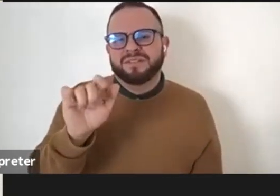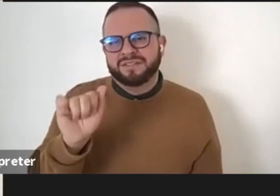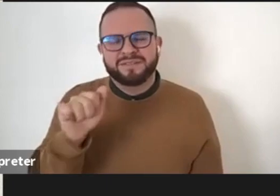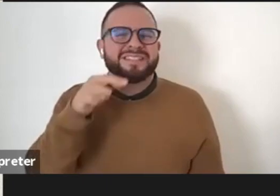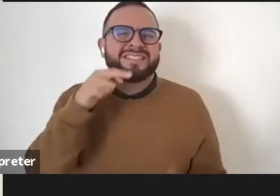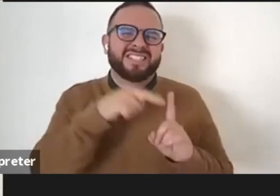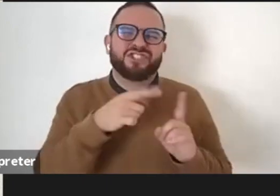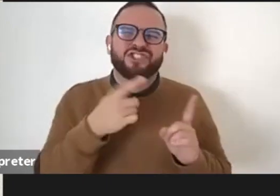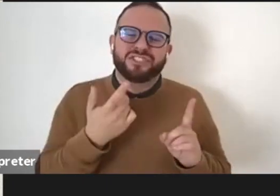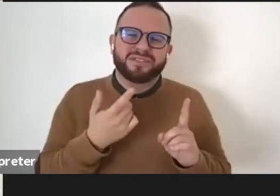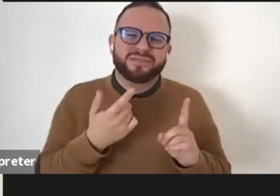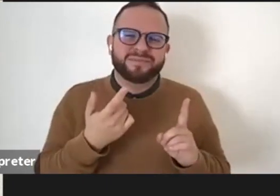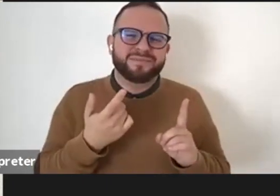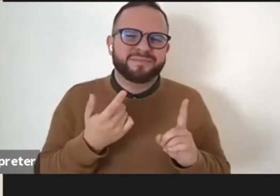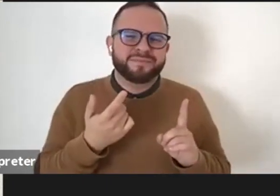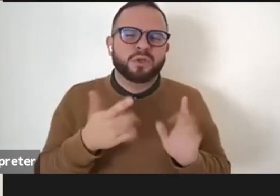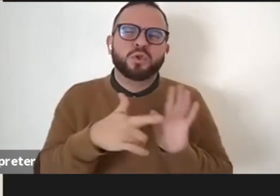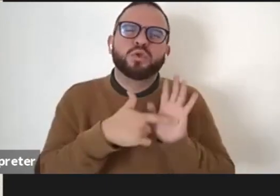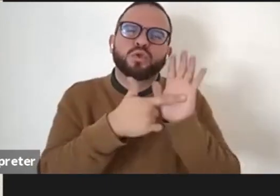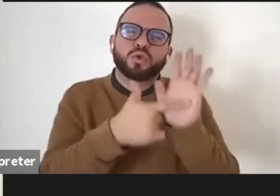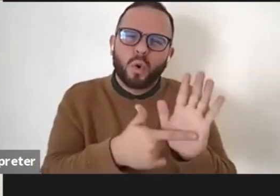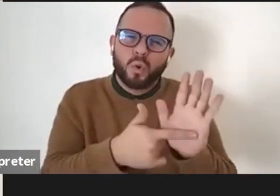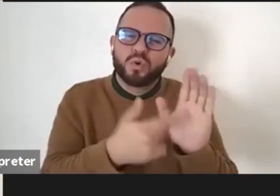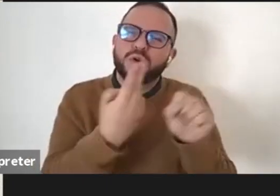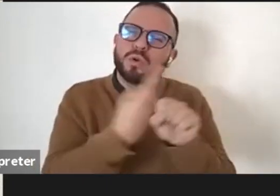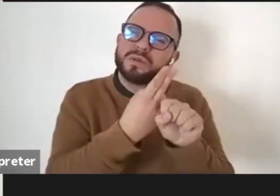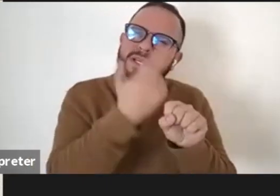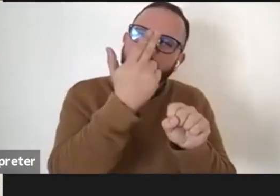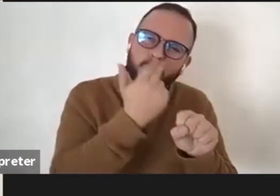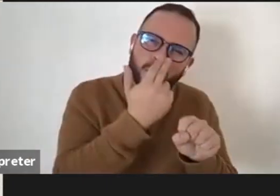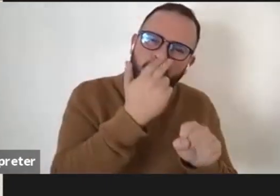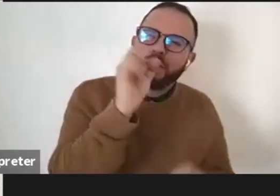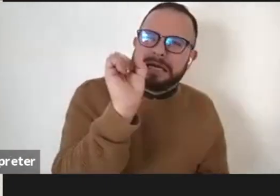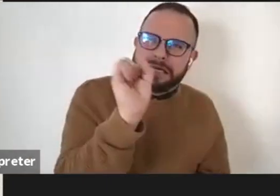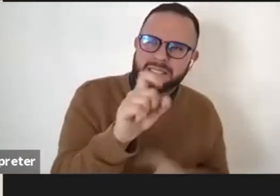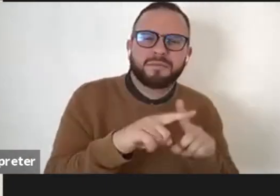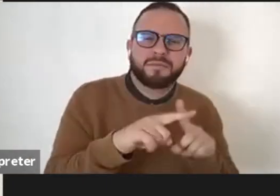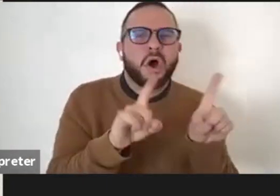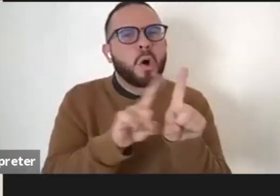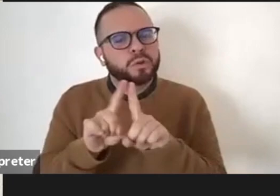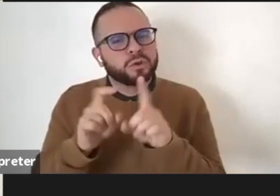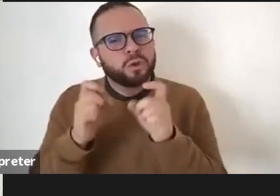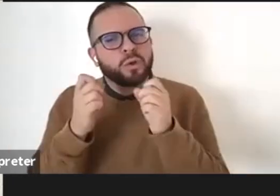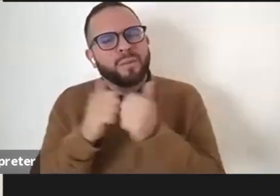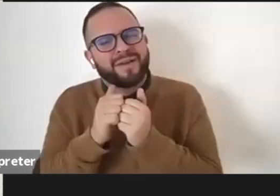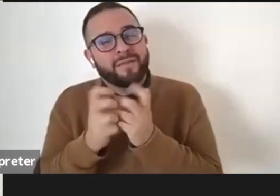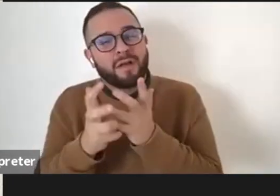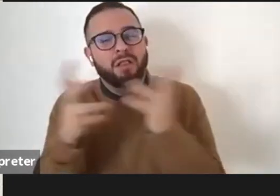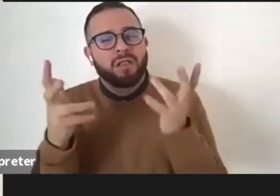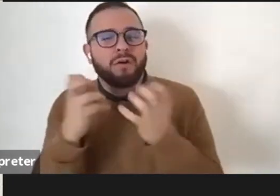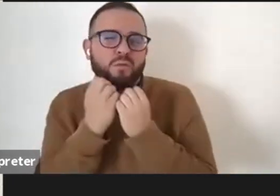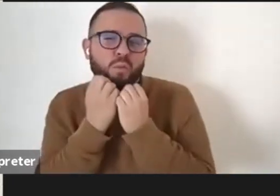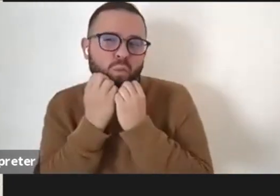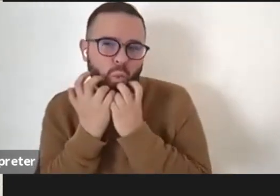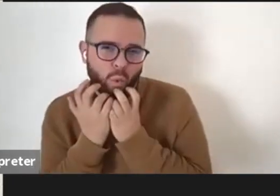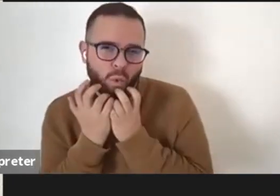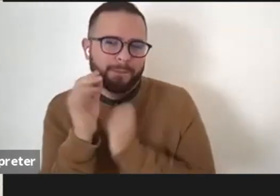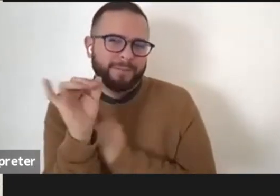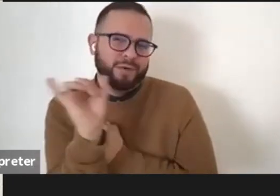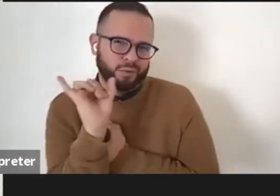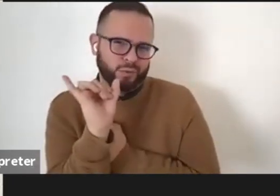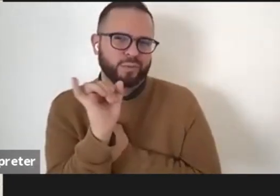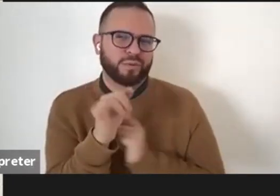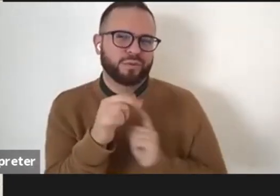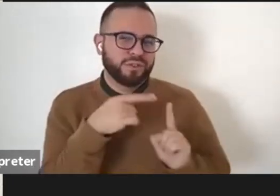with a sense of humor, but also with a lot of, I would say, with a lot of warmth. She showed the women,